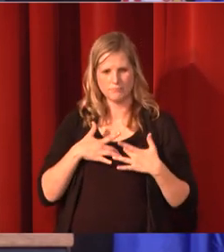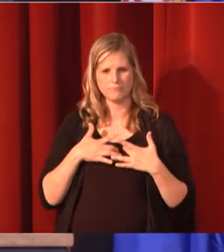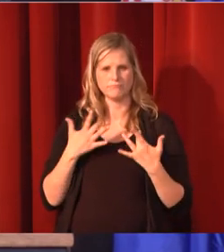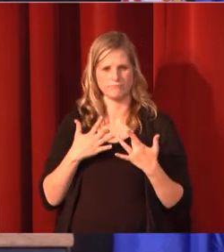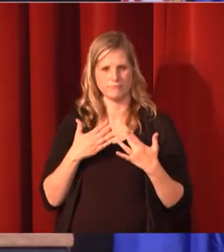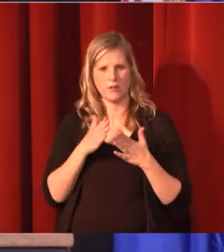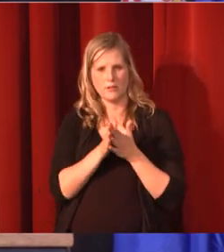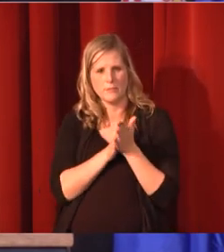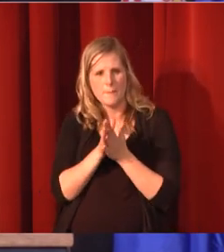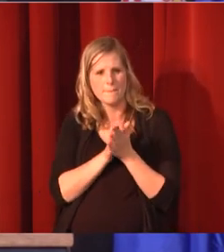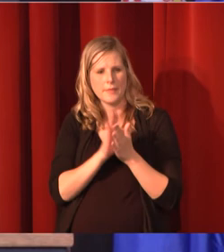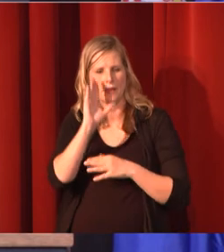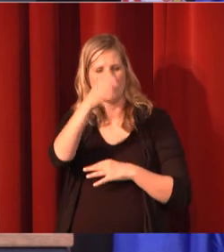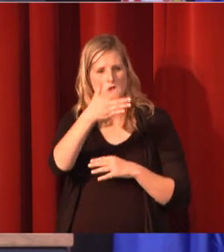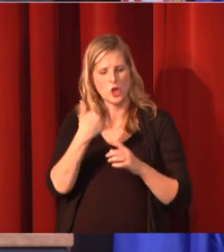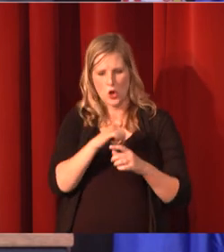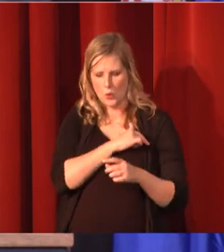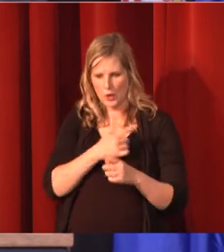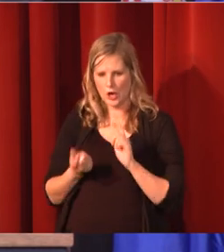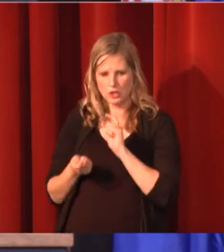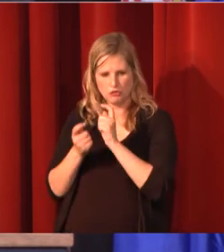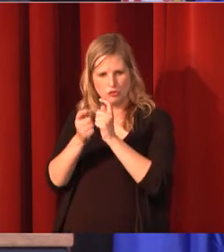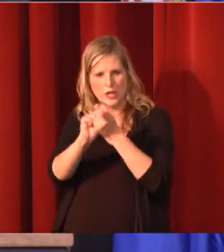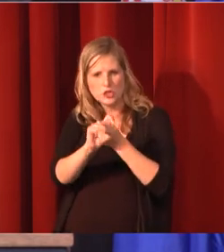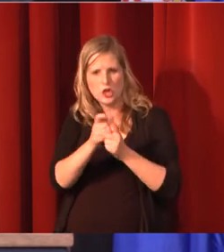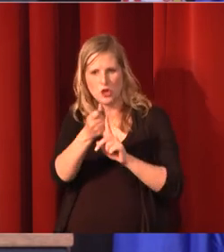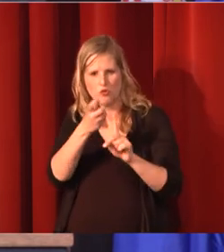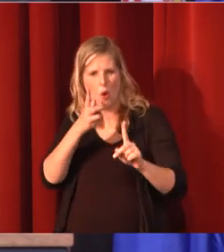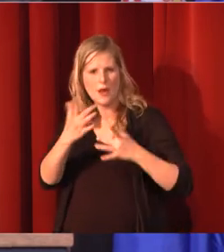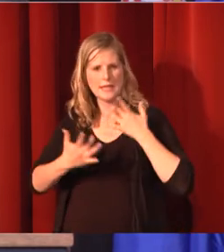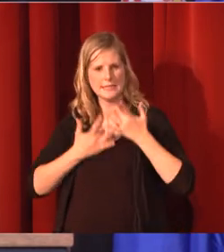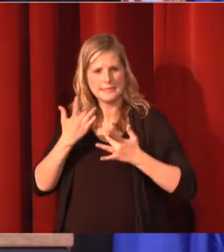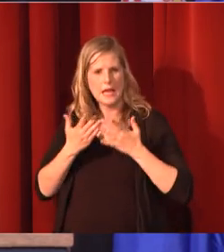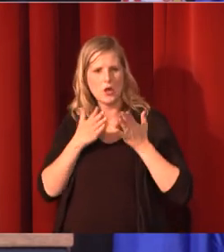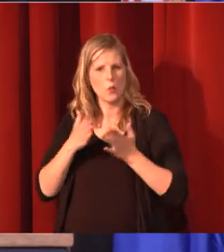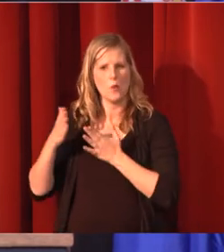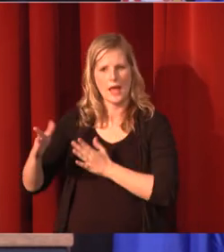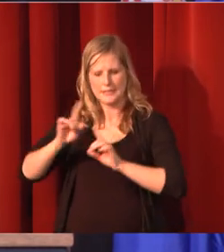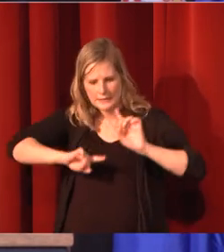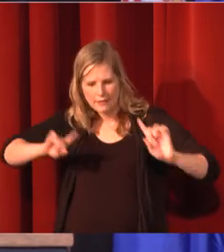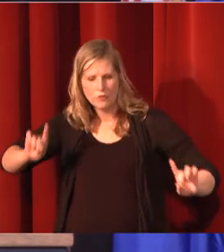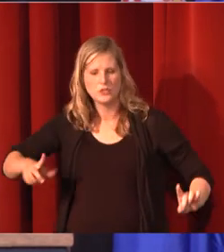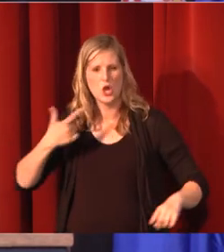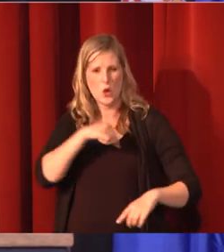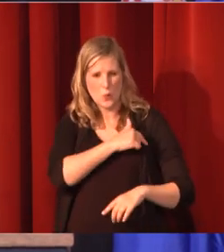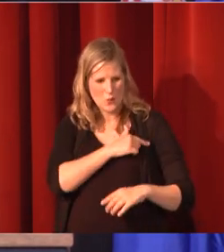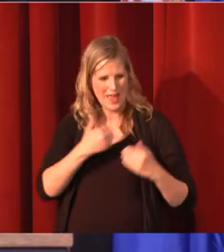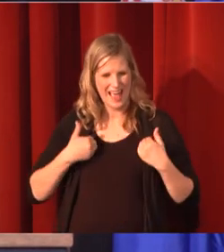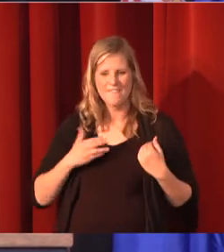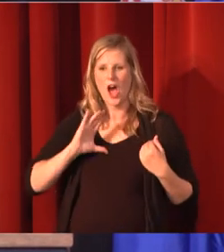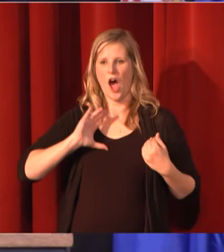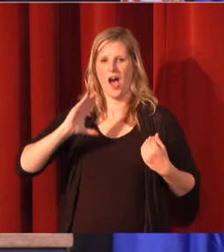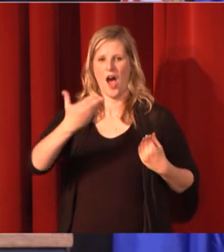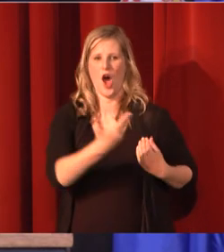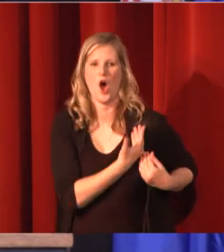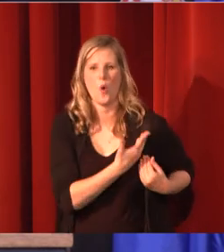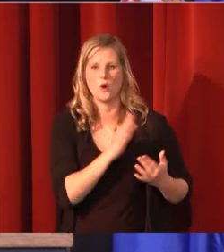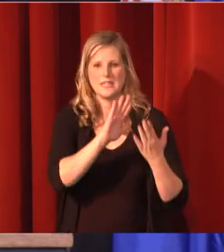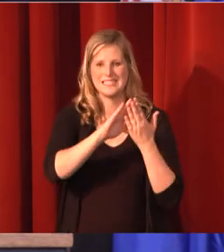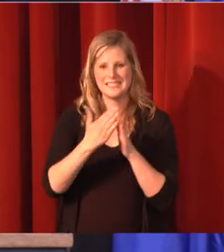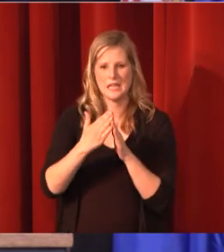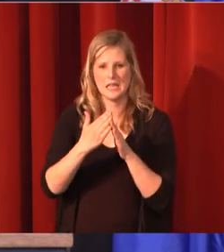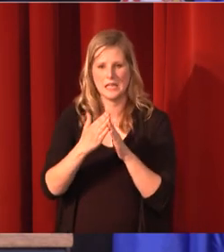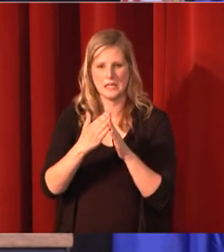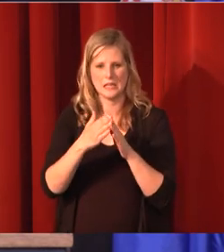dynamic city changing and growing in exciting ways and st. Paul is our city to govern together and